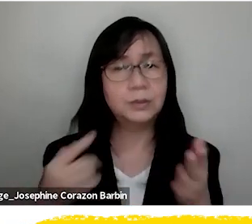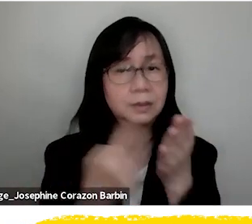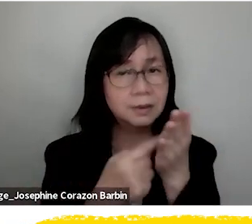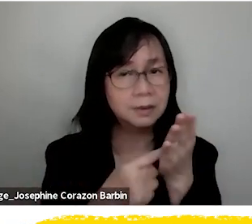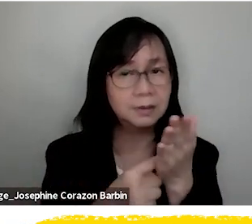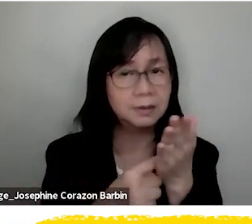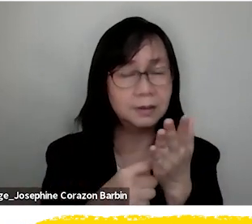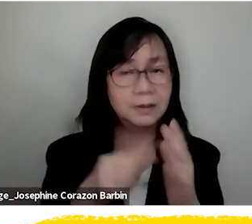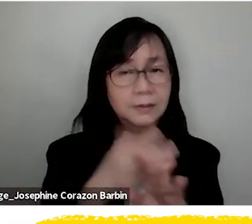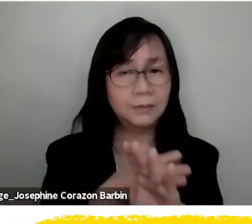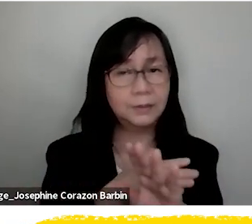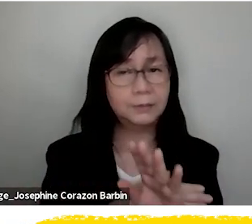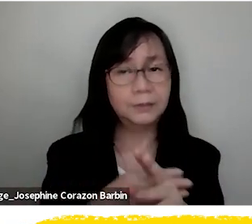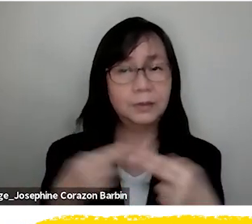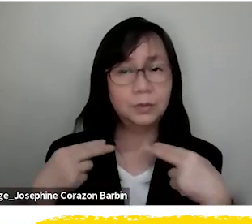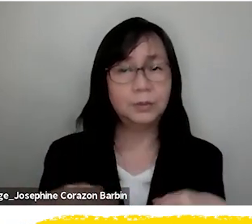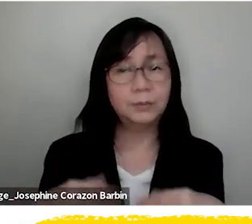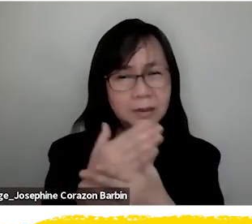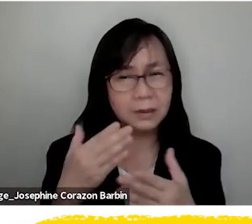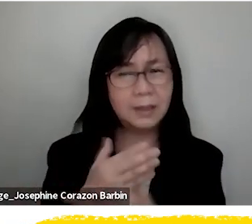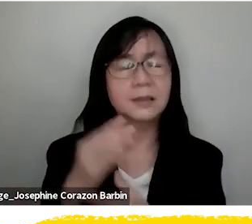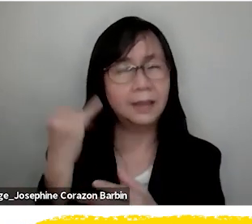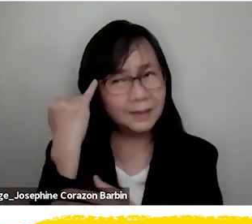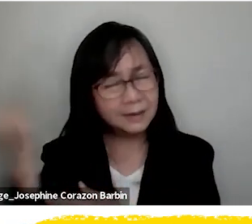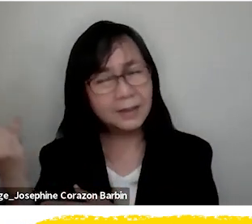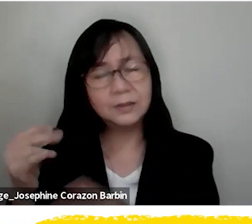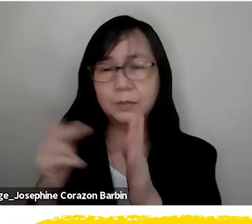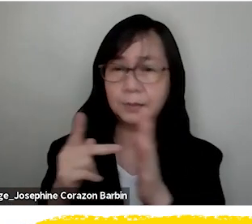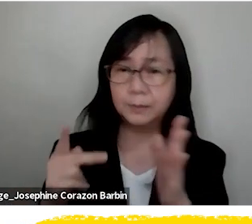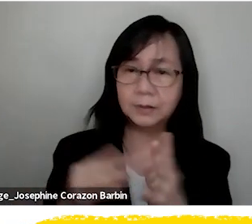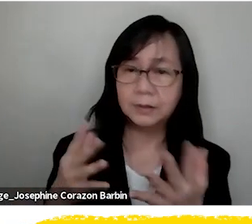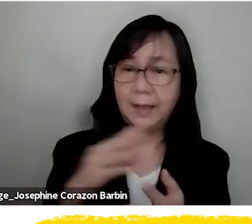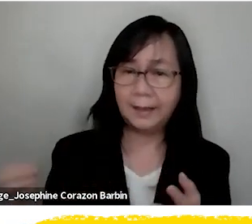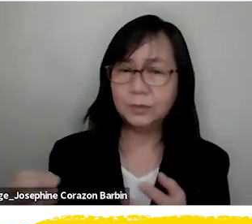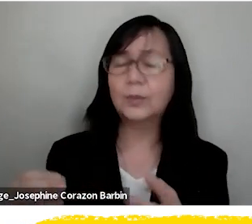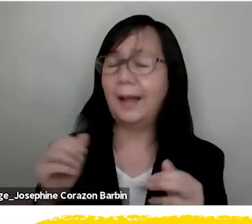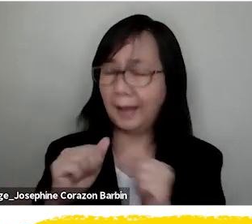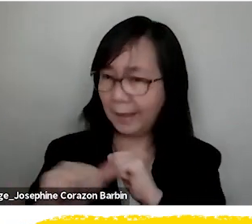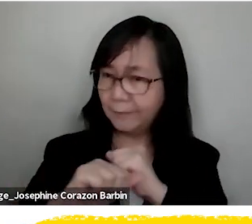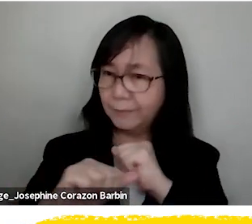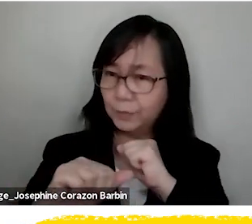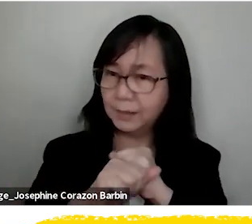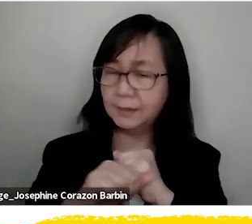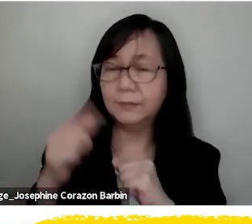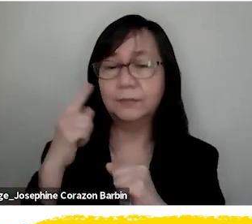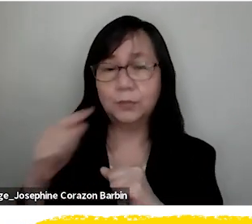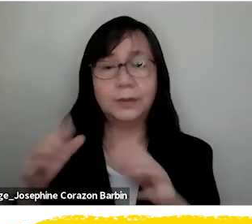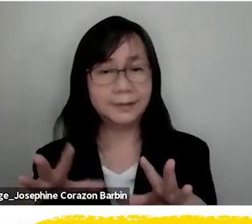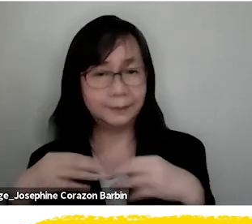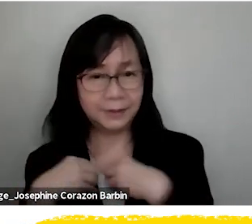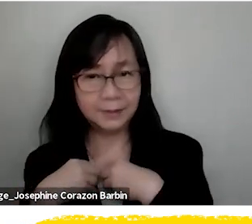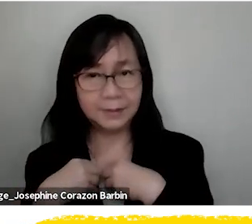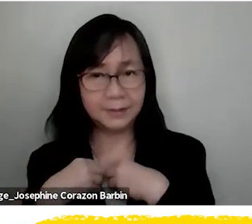develop and discuss new human rights ideas and principles, and to advocate for their acceptance,